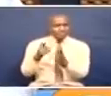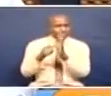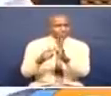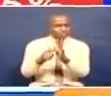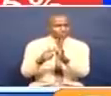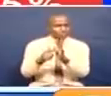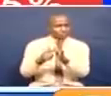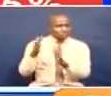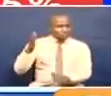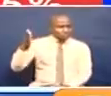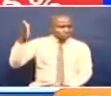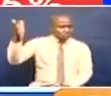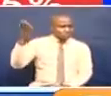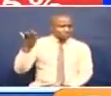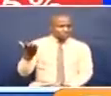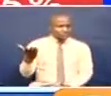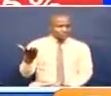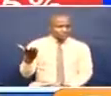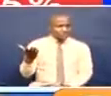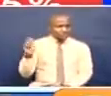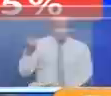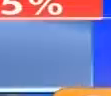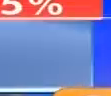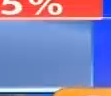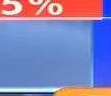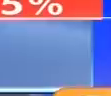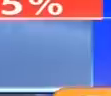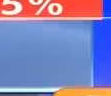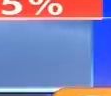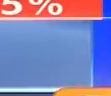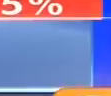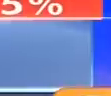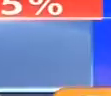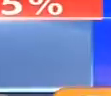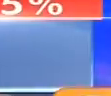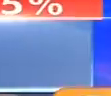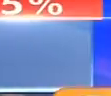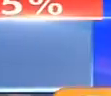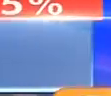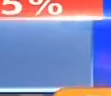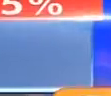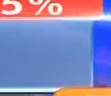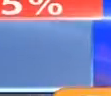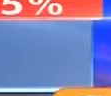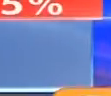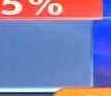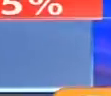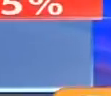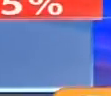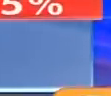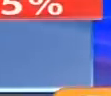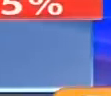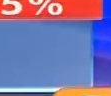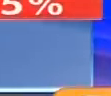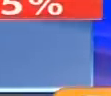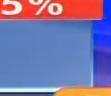what we call the future of Kenya? Keep tweeting. SMS number 22422. That's a question. Yeah.